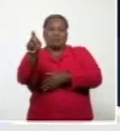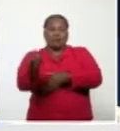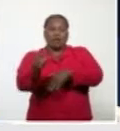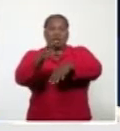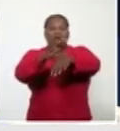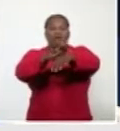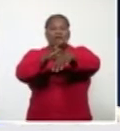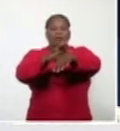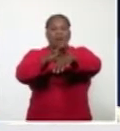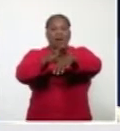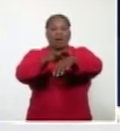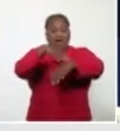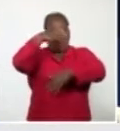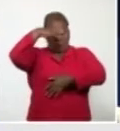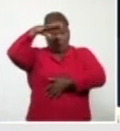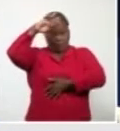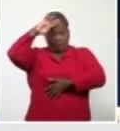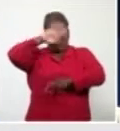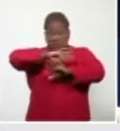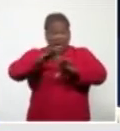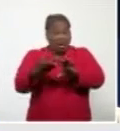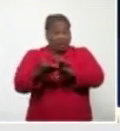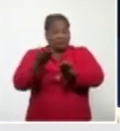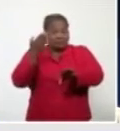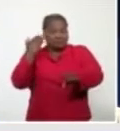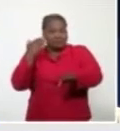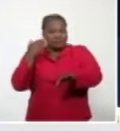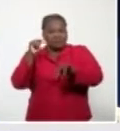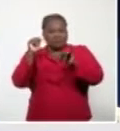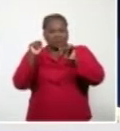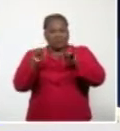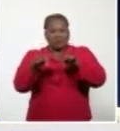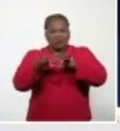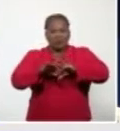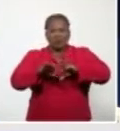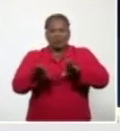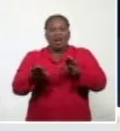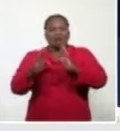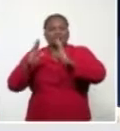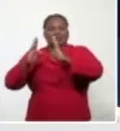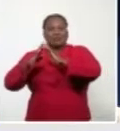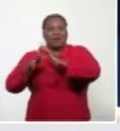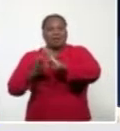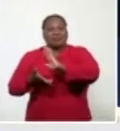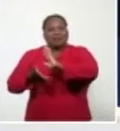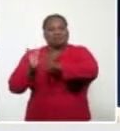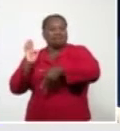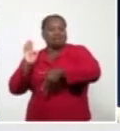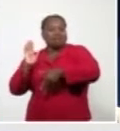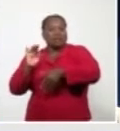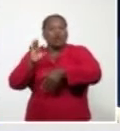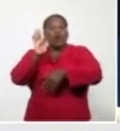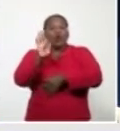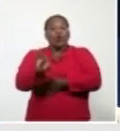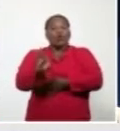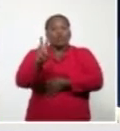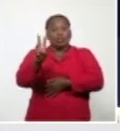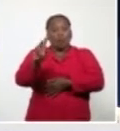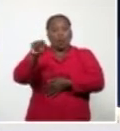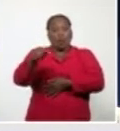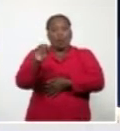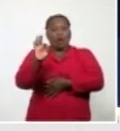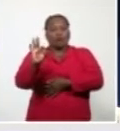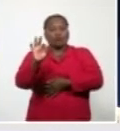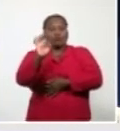82.8% of all the positive patients. We have to report 2 patients in critical condition and 6 in serious condition, 1